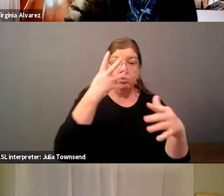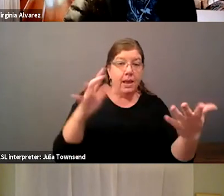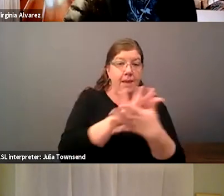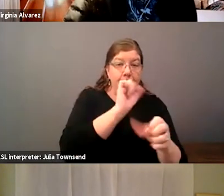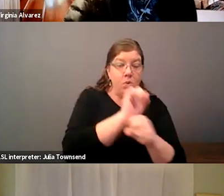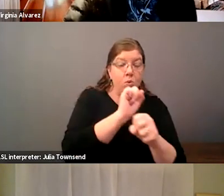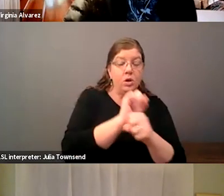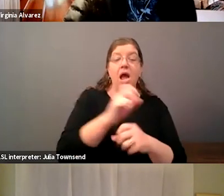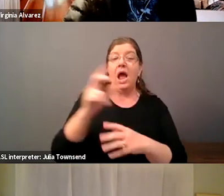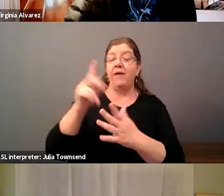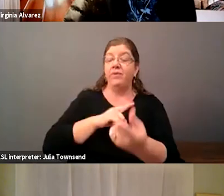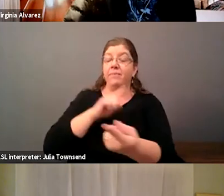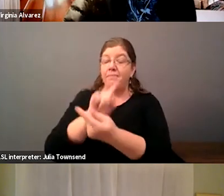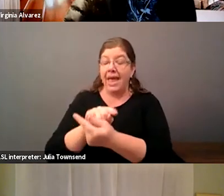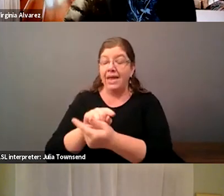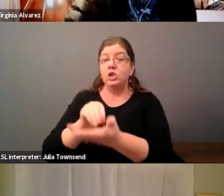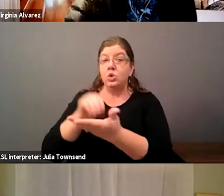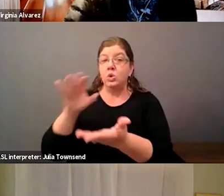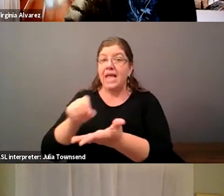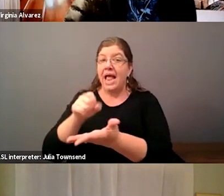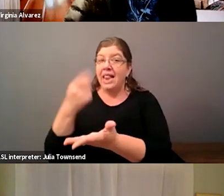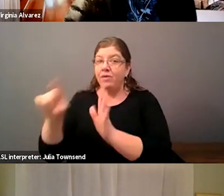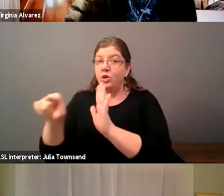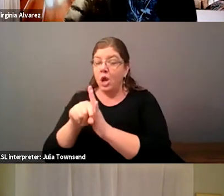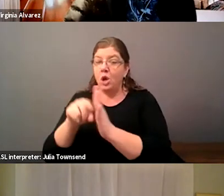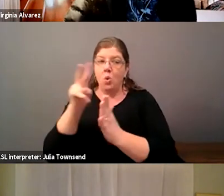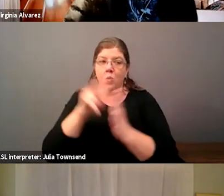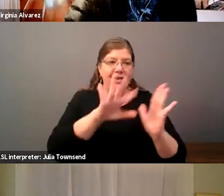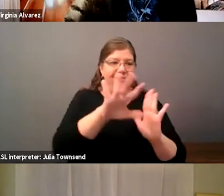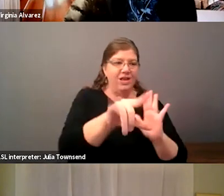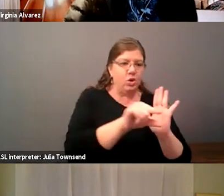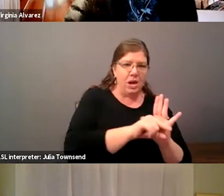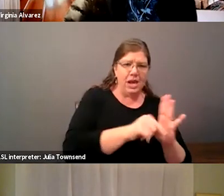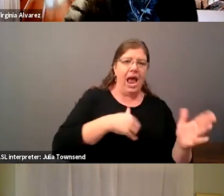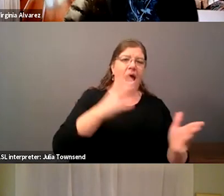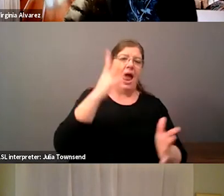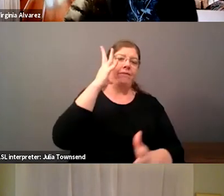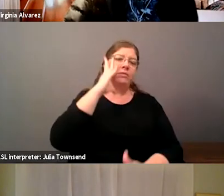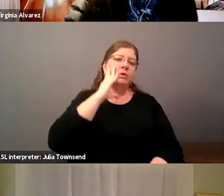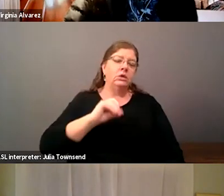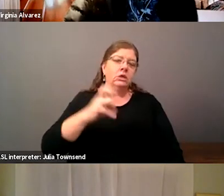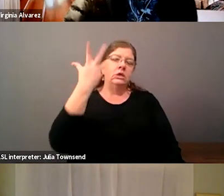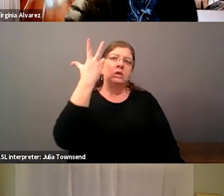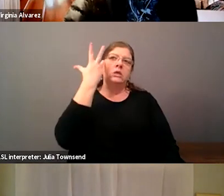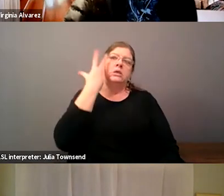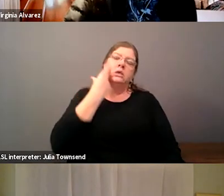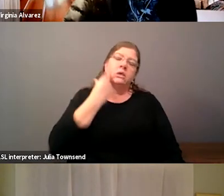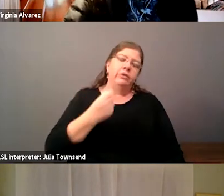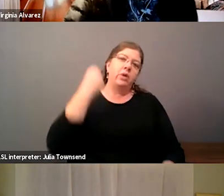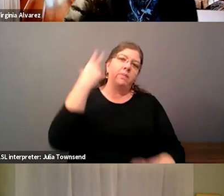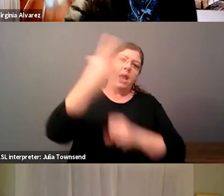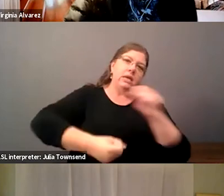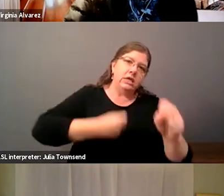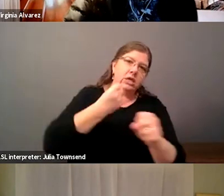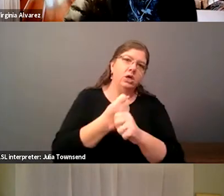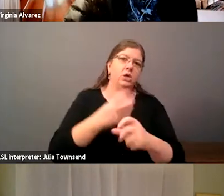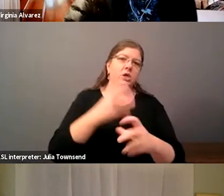grade reading at the 5th grade i know this inside and out and i've been at it for decades i'm